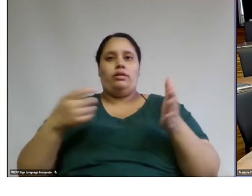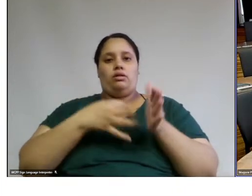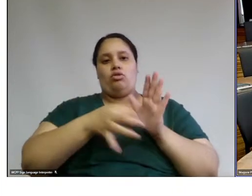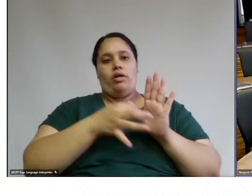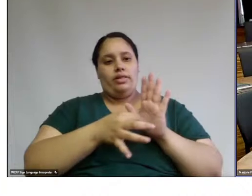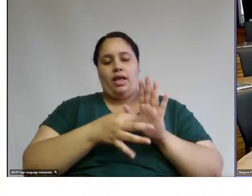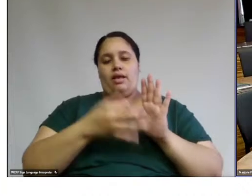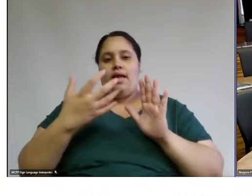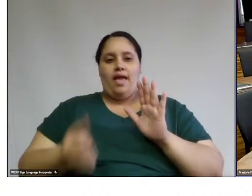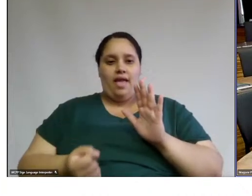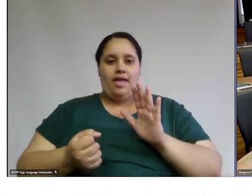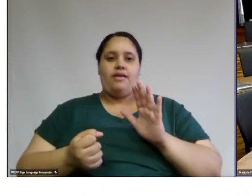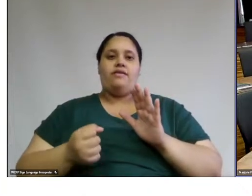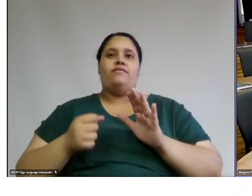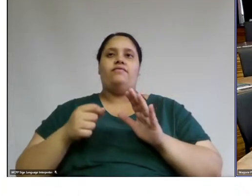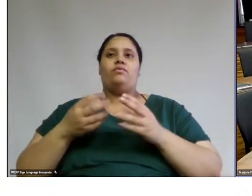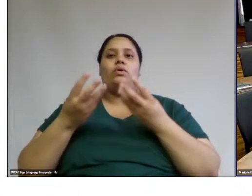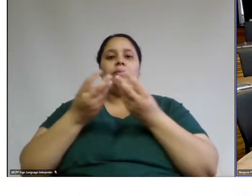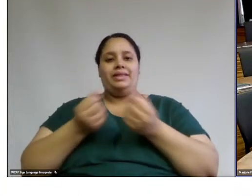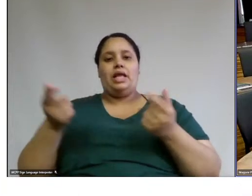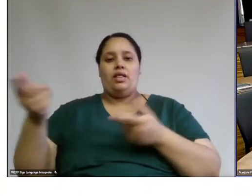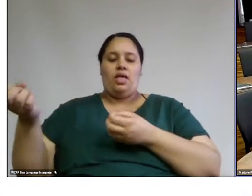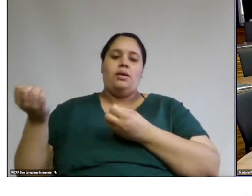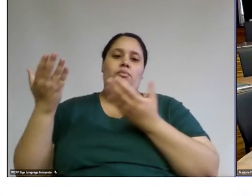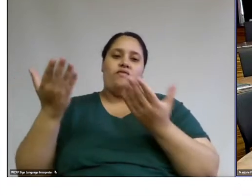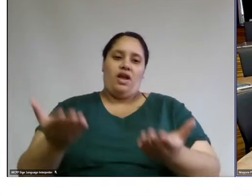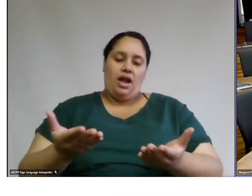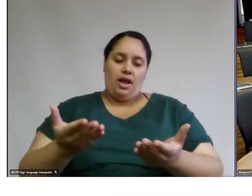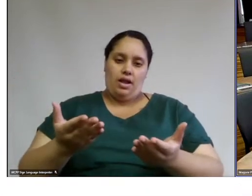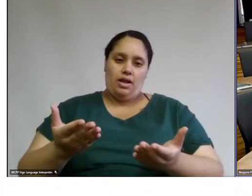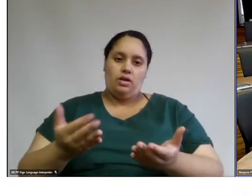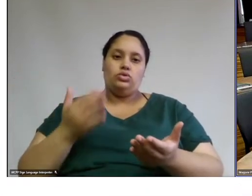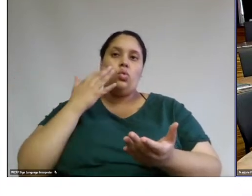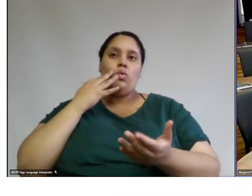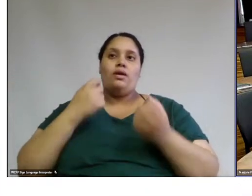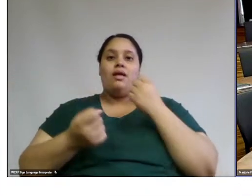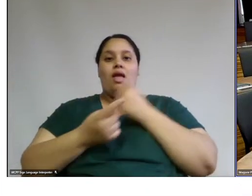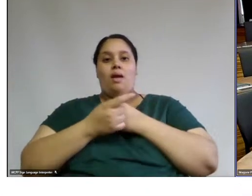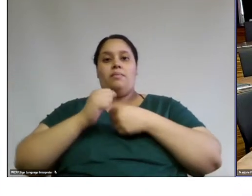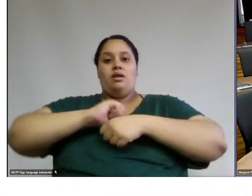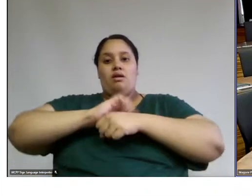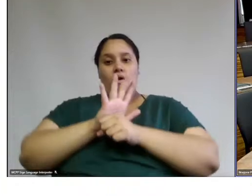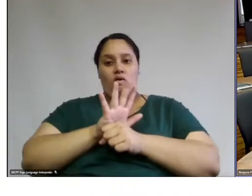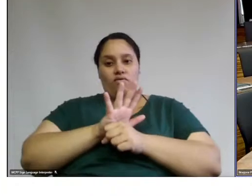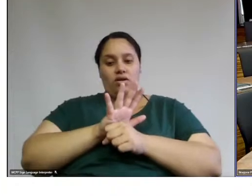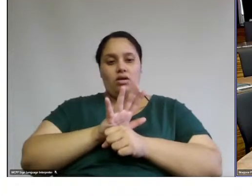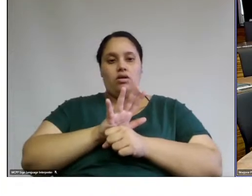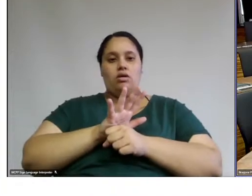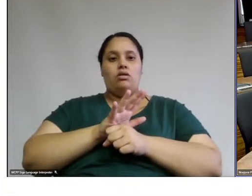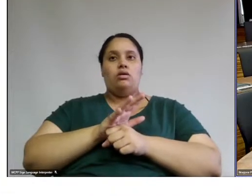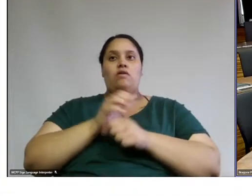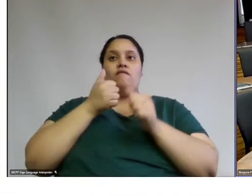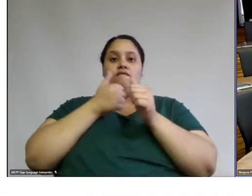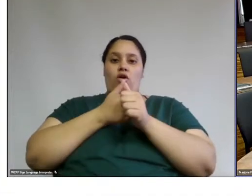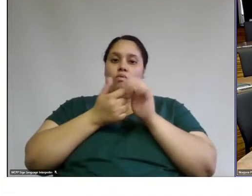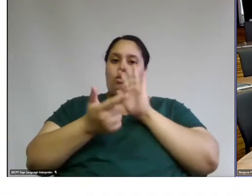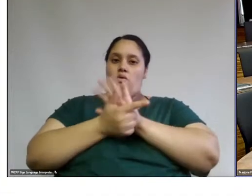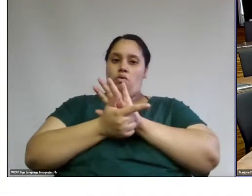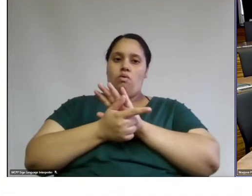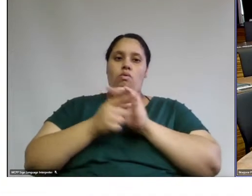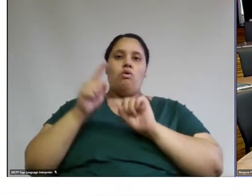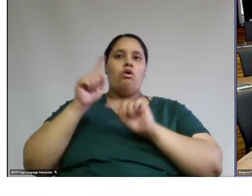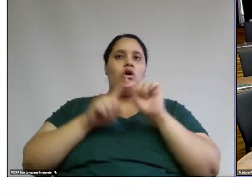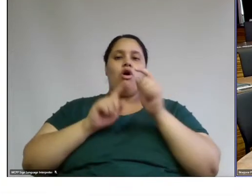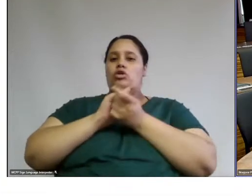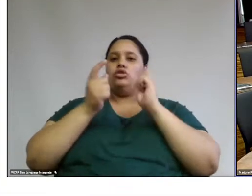supply schools with their cleaning materials. And so when COVID came along, in terms of law, we can't go anywhere else because